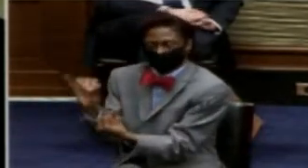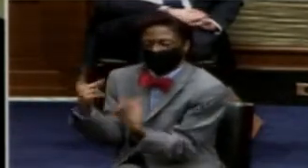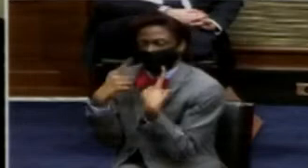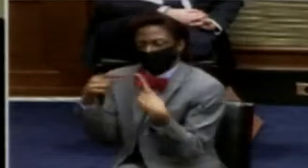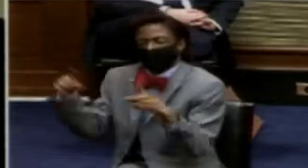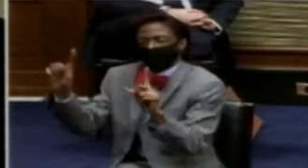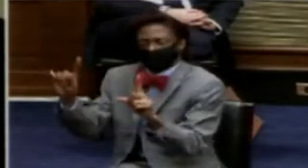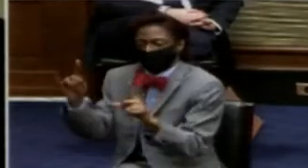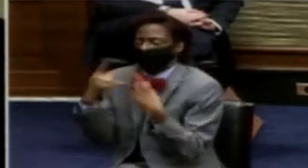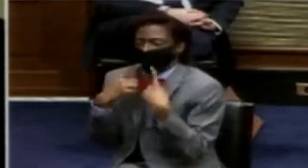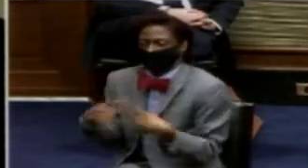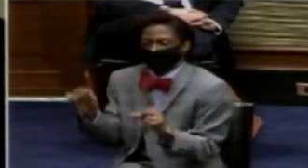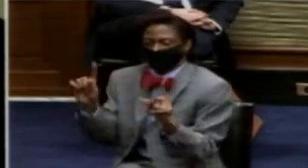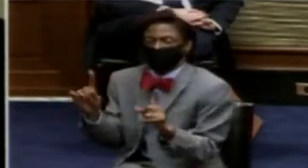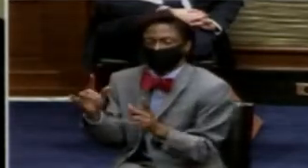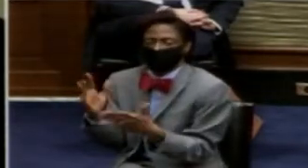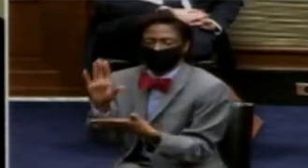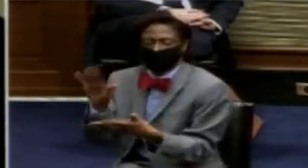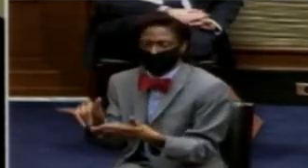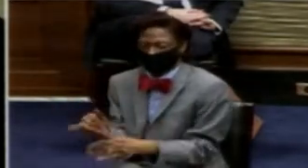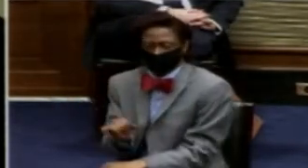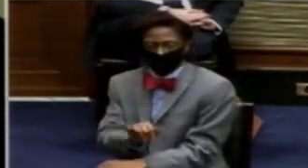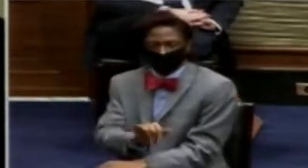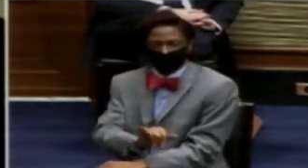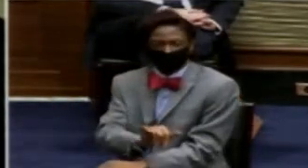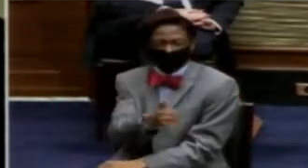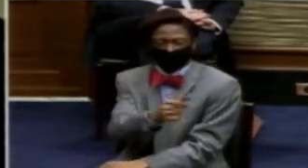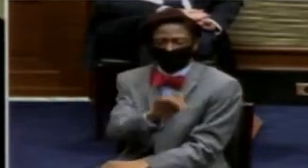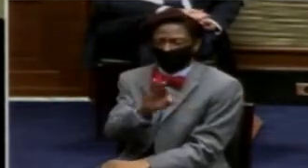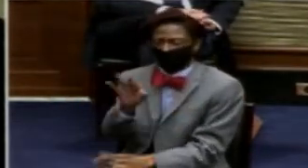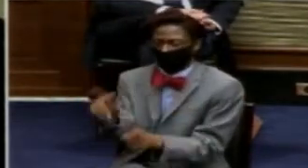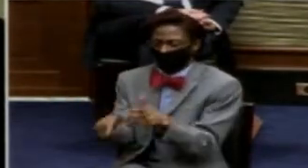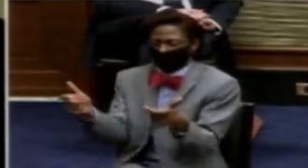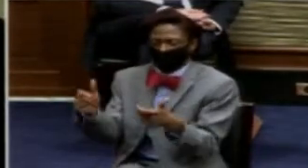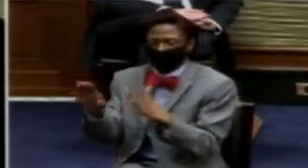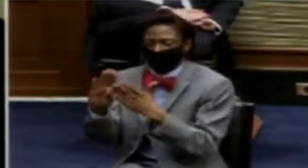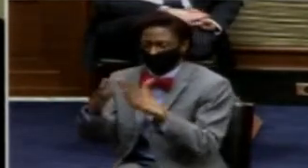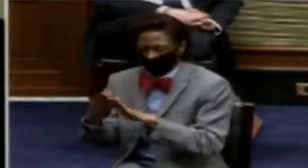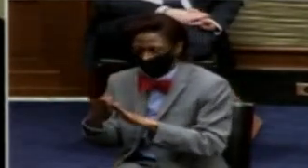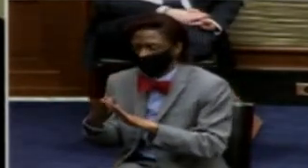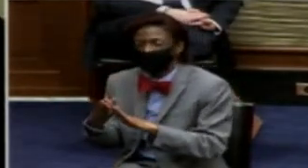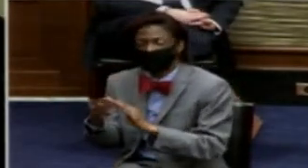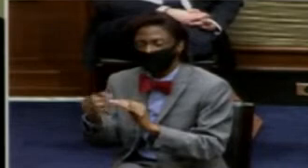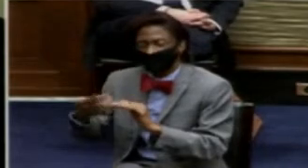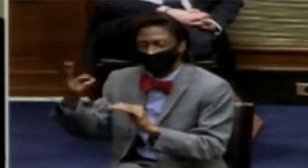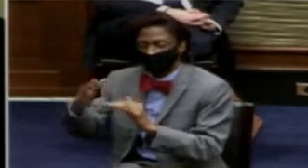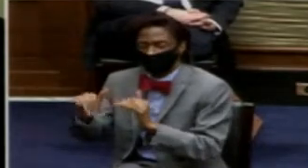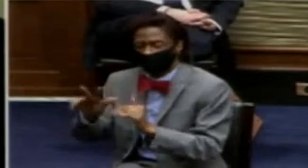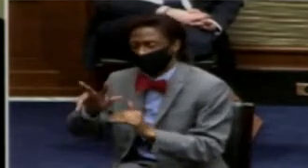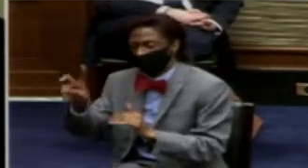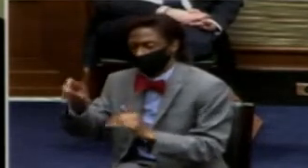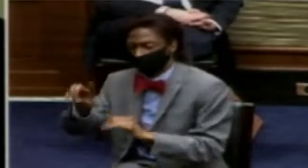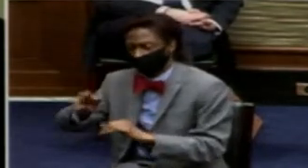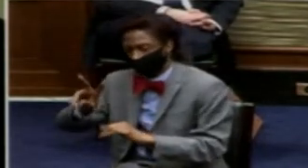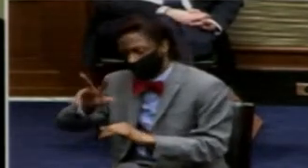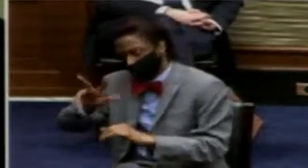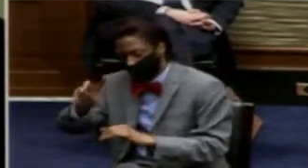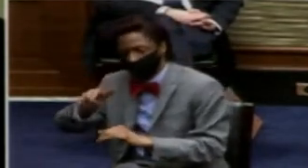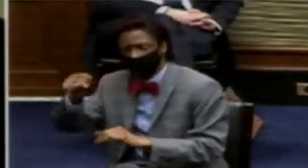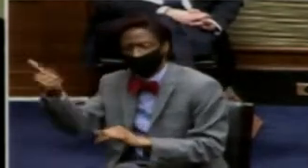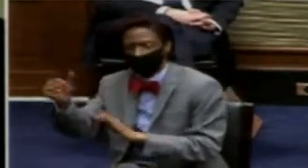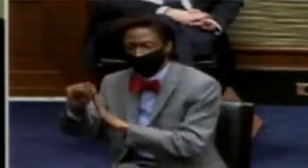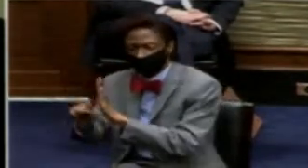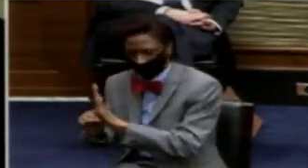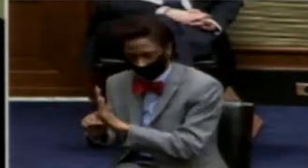by only 10 of the 25 largest cities and a rating higher than 32 other states. The bond rating is a testament to the